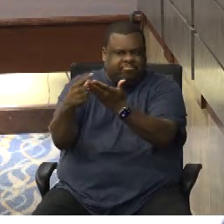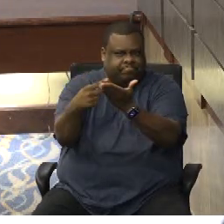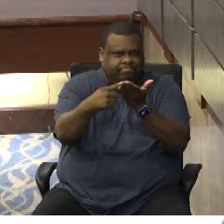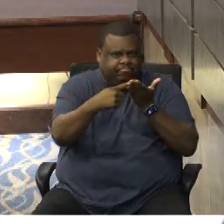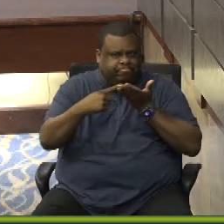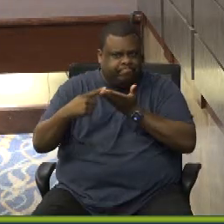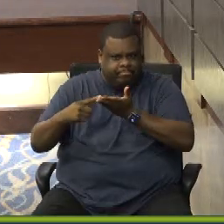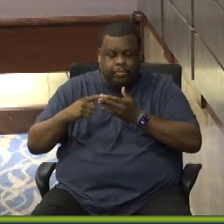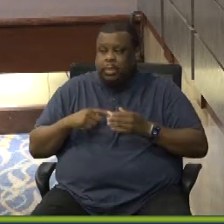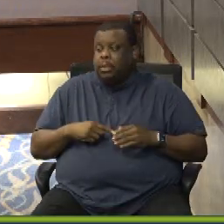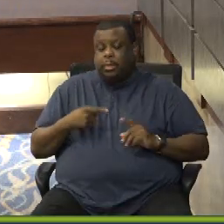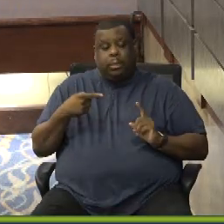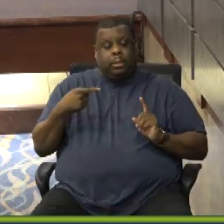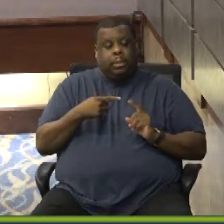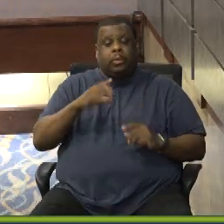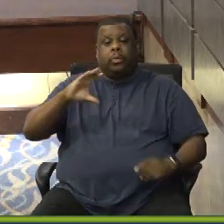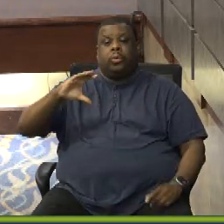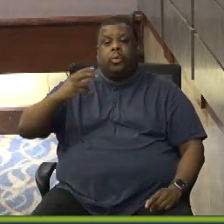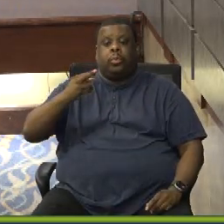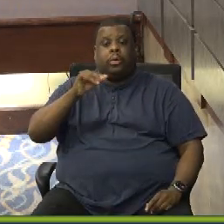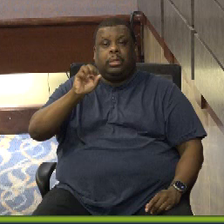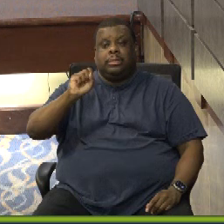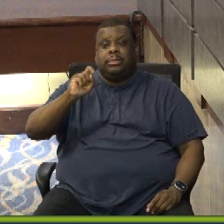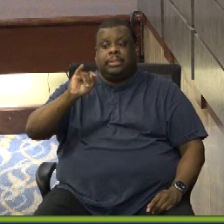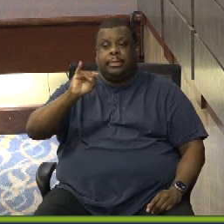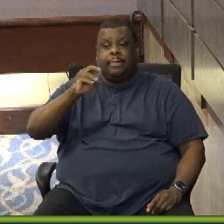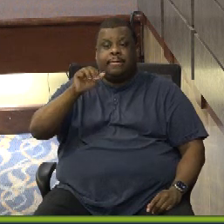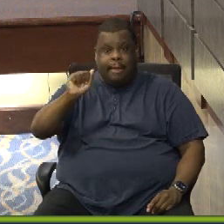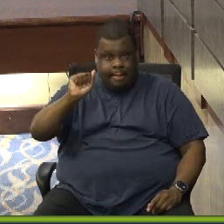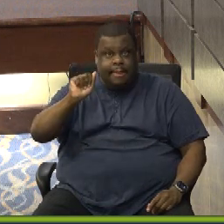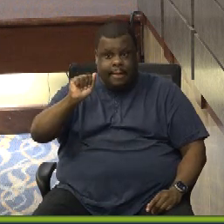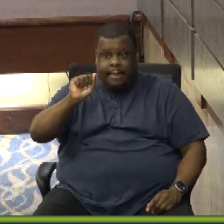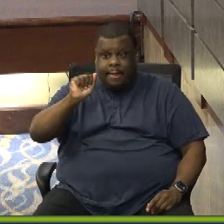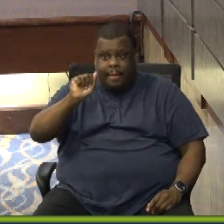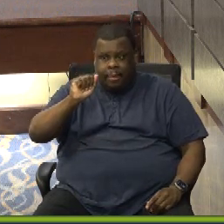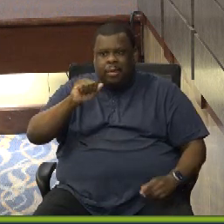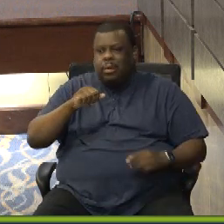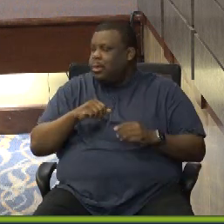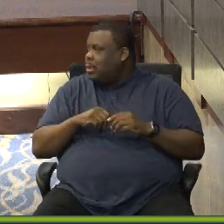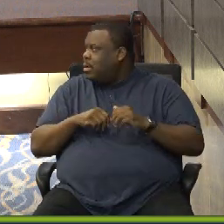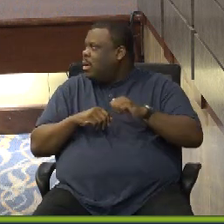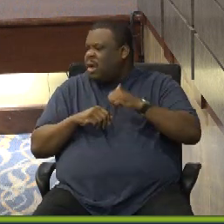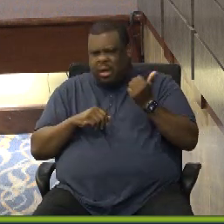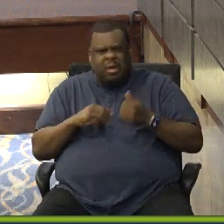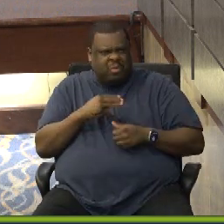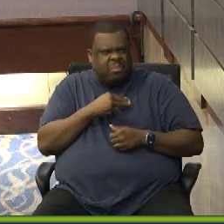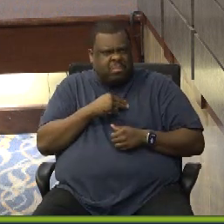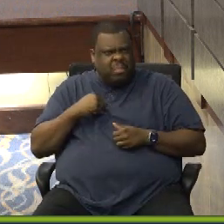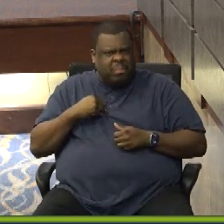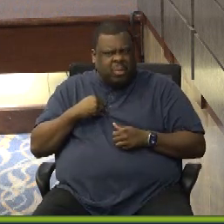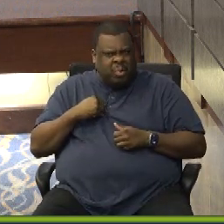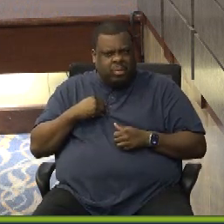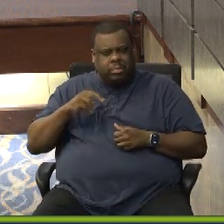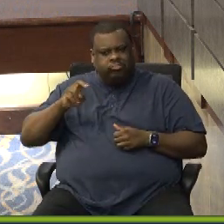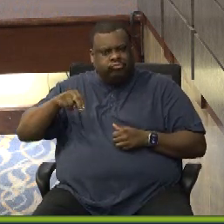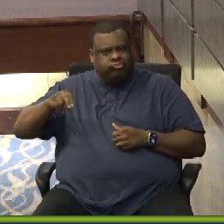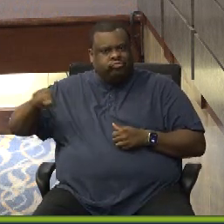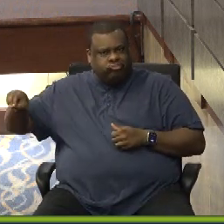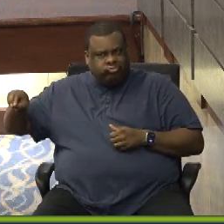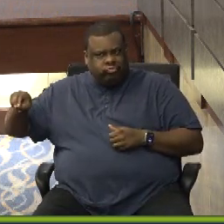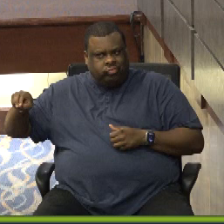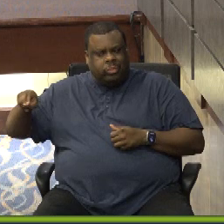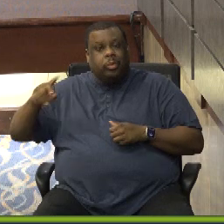have Christina virtually joining us, and I think there's might be a couple other members from Loyal Caspar as well that are on